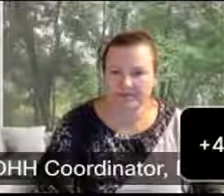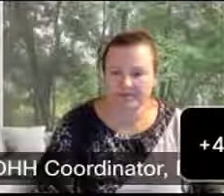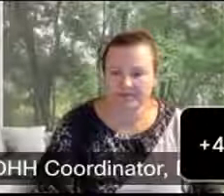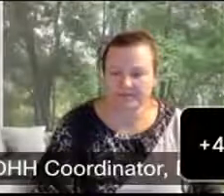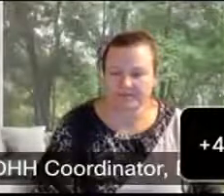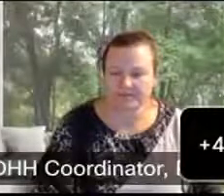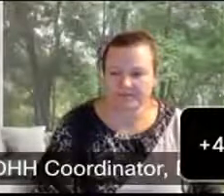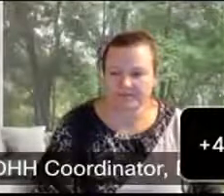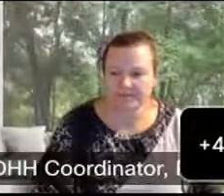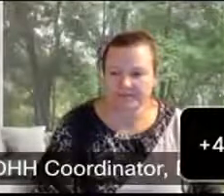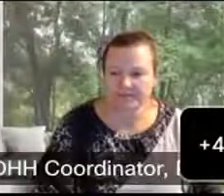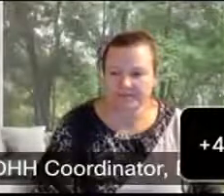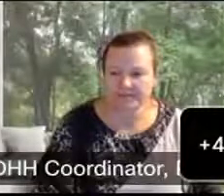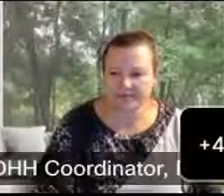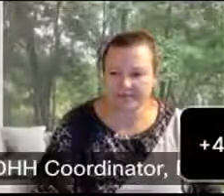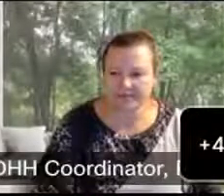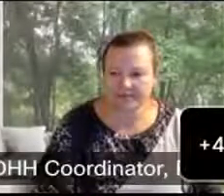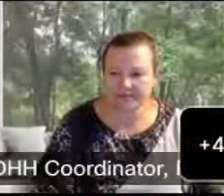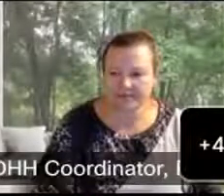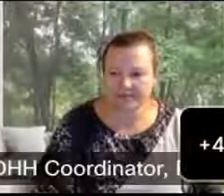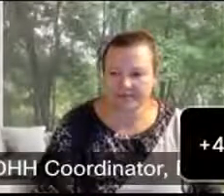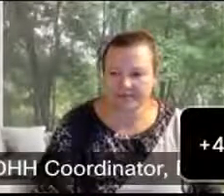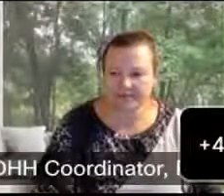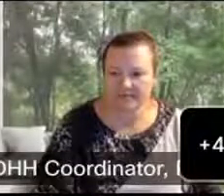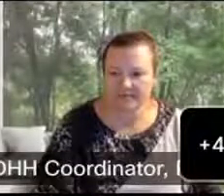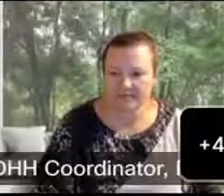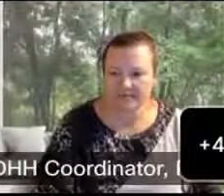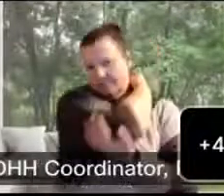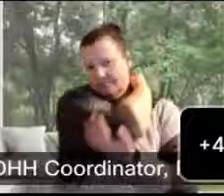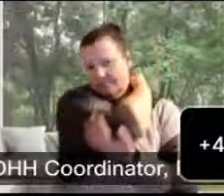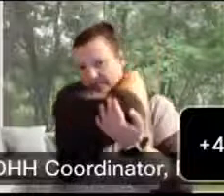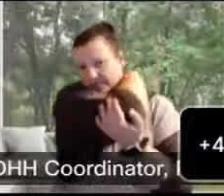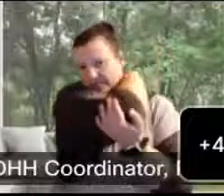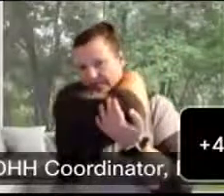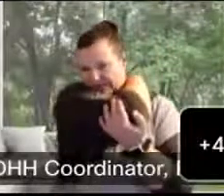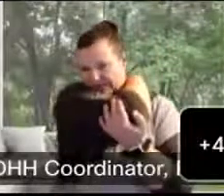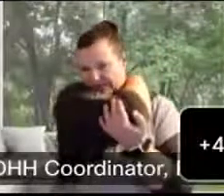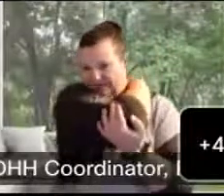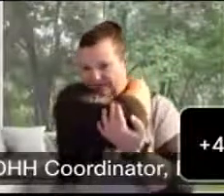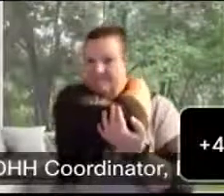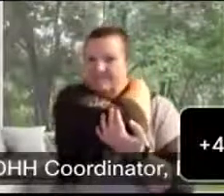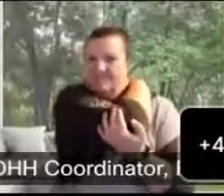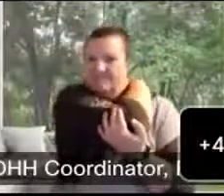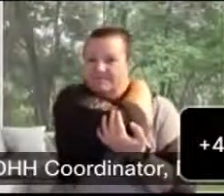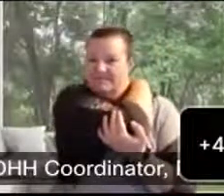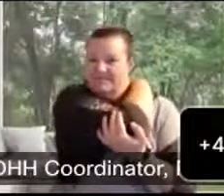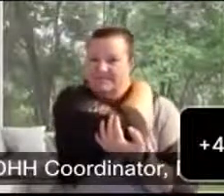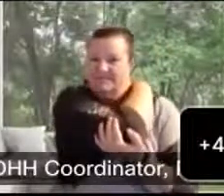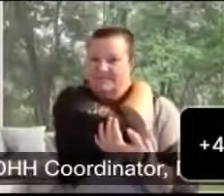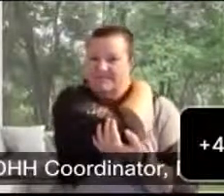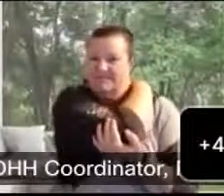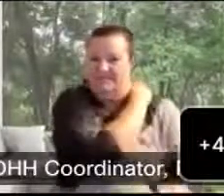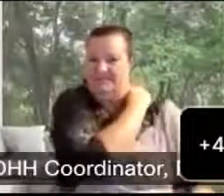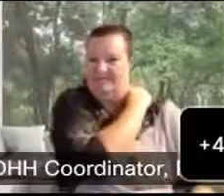is they're going to get them to the regional center ahead of that for us to be able to take a look at them. But we're not doing like an exhaustive review. We're